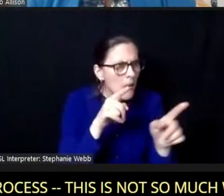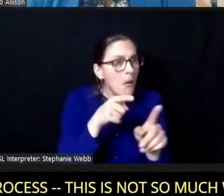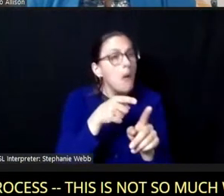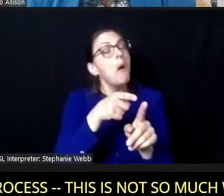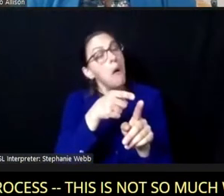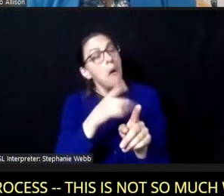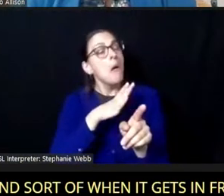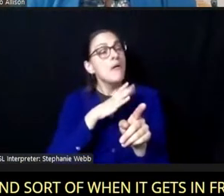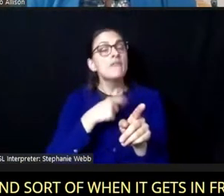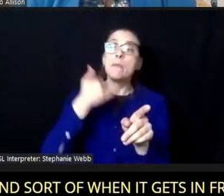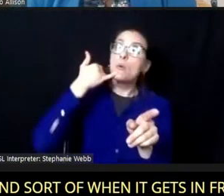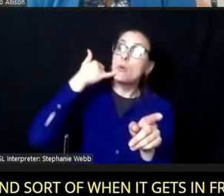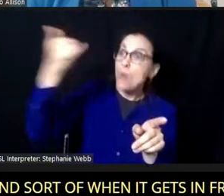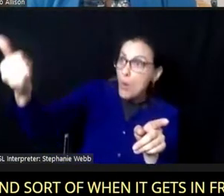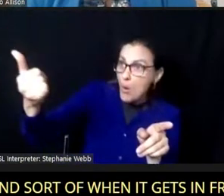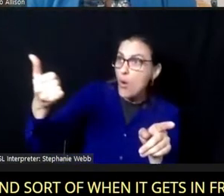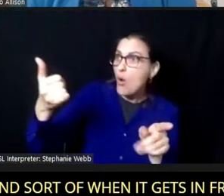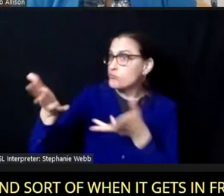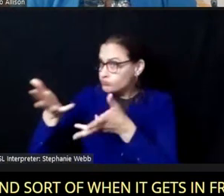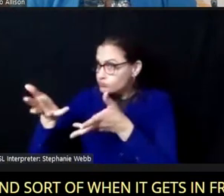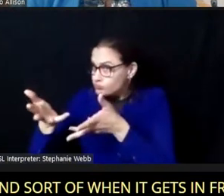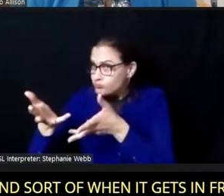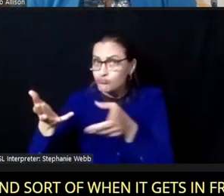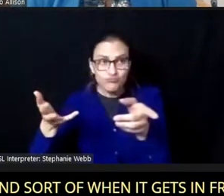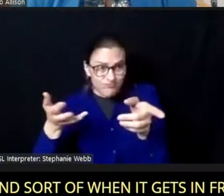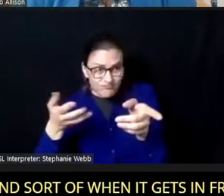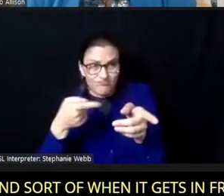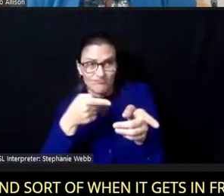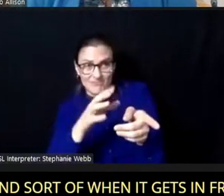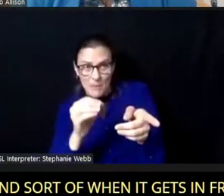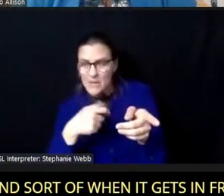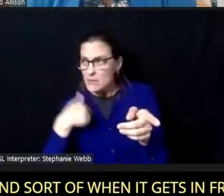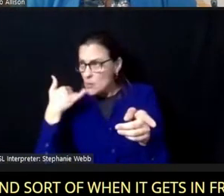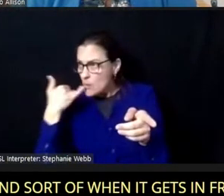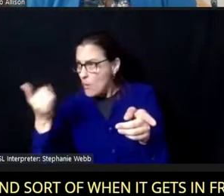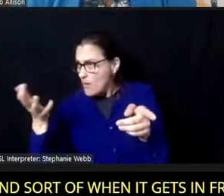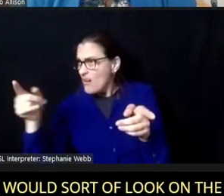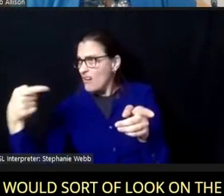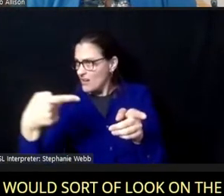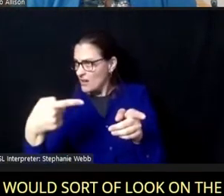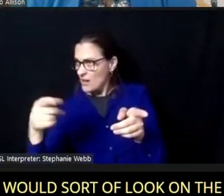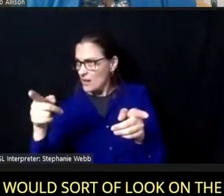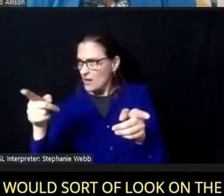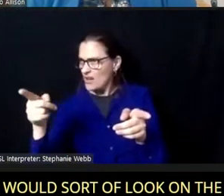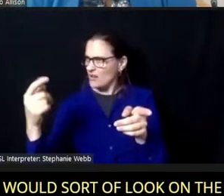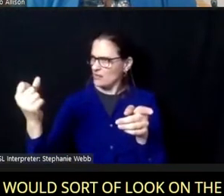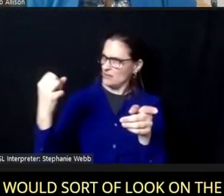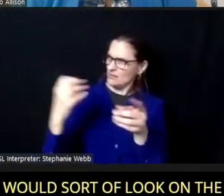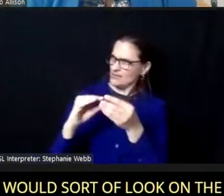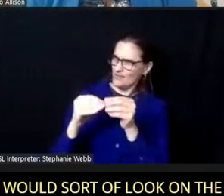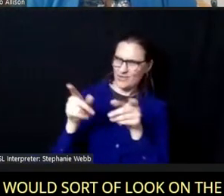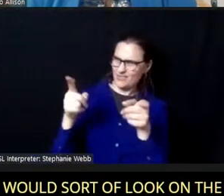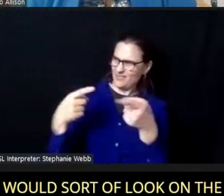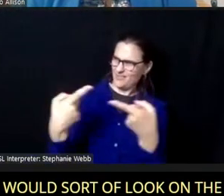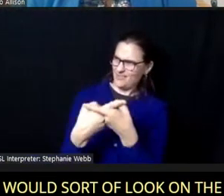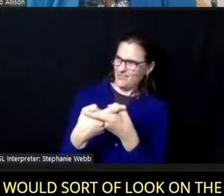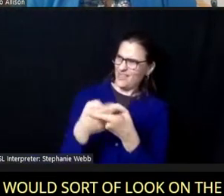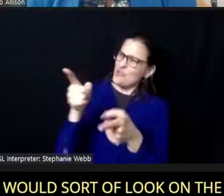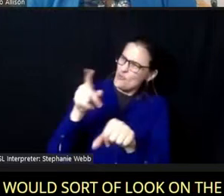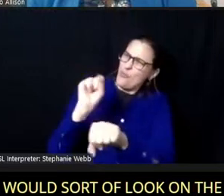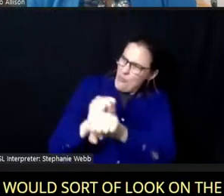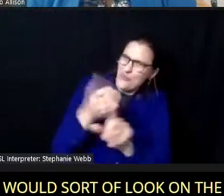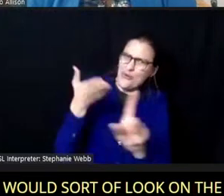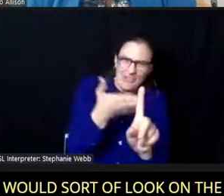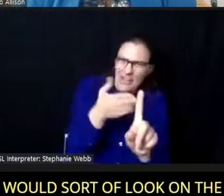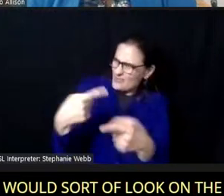on the phone that didn't seem to have any connection to what I'd seen online. And I'm kind of wondering sort of where is there a consistent moment for delivering this